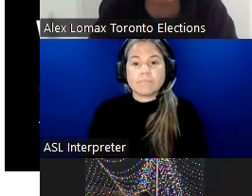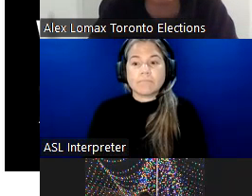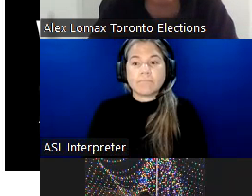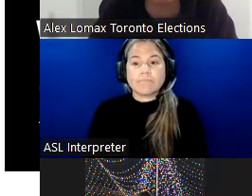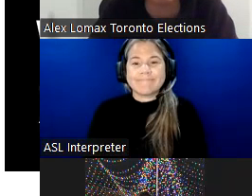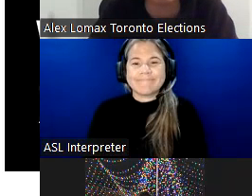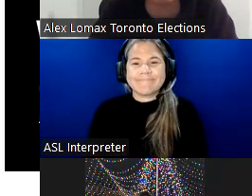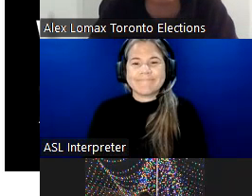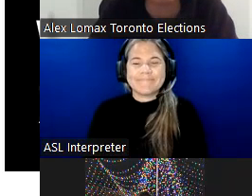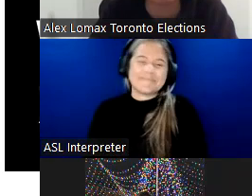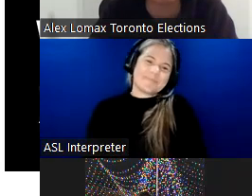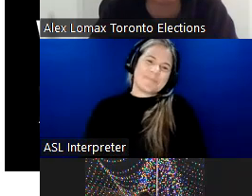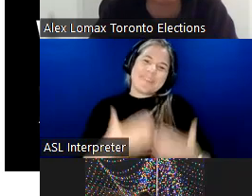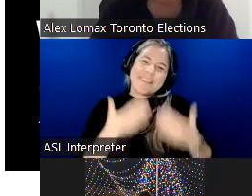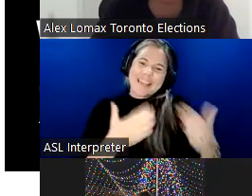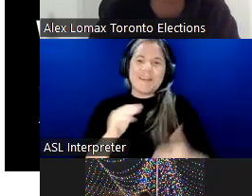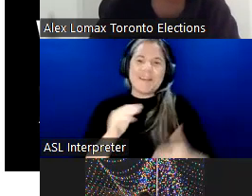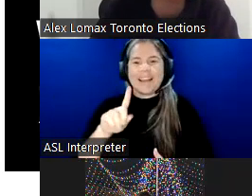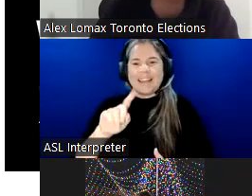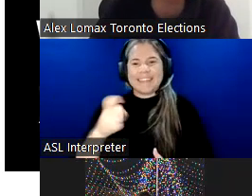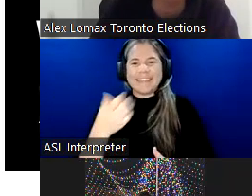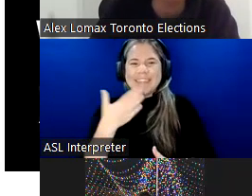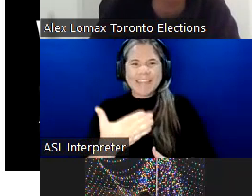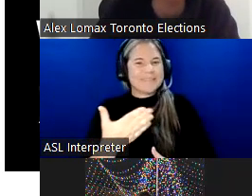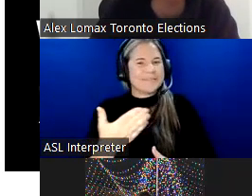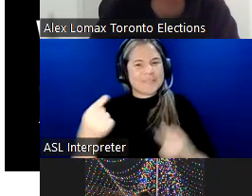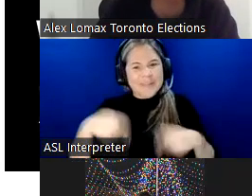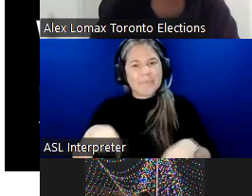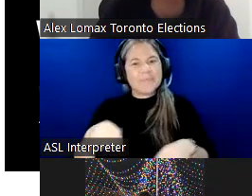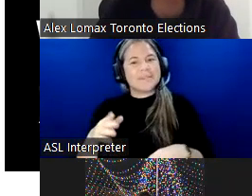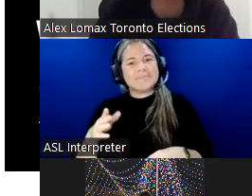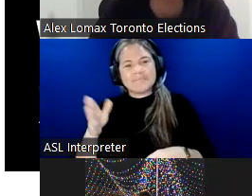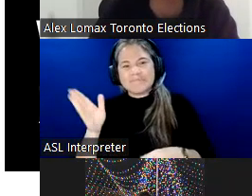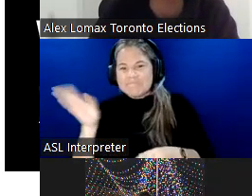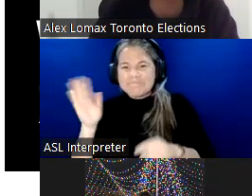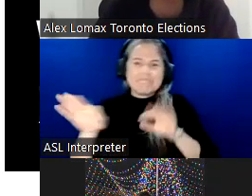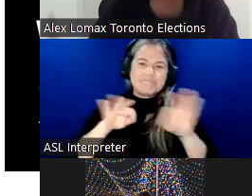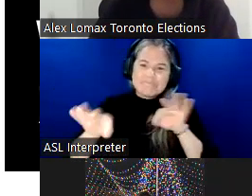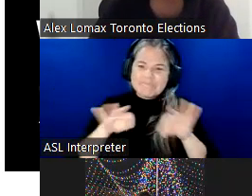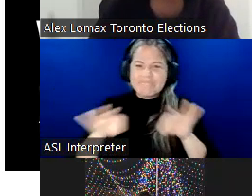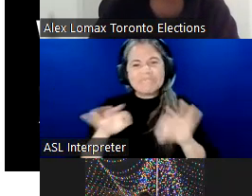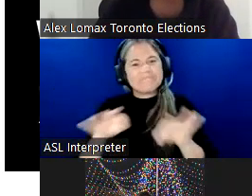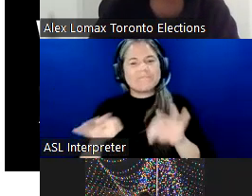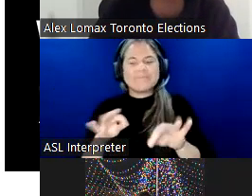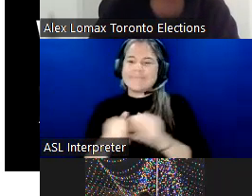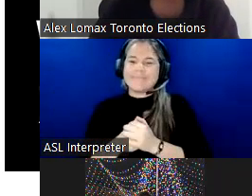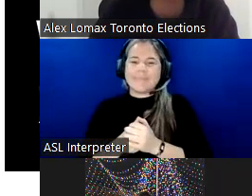That's great. Alex, we really appreciate you joining us today. It was a very informative presentation,